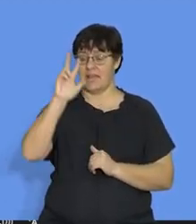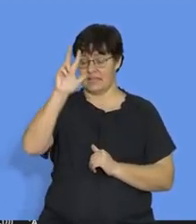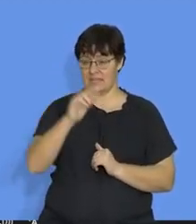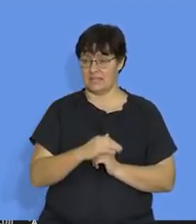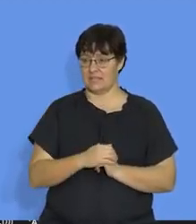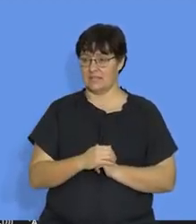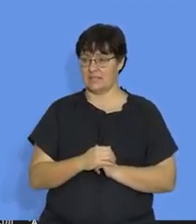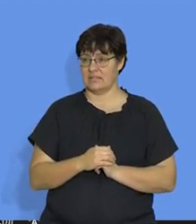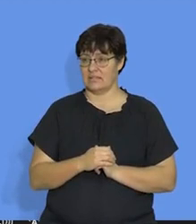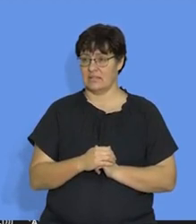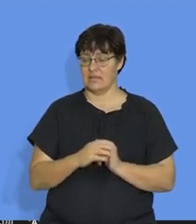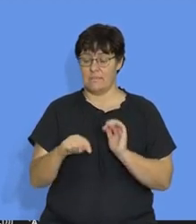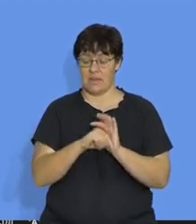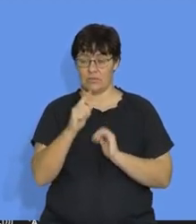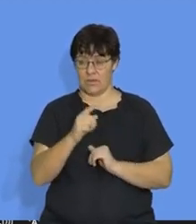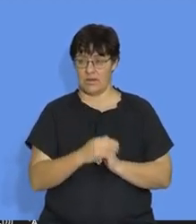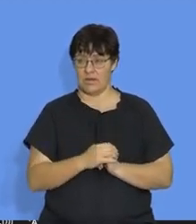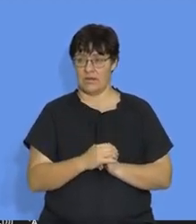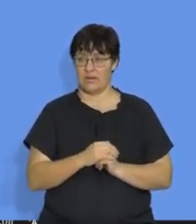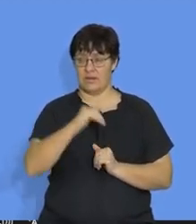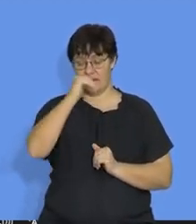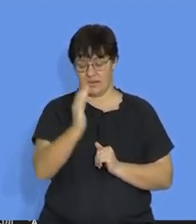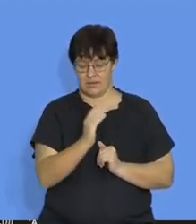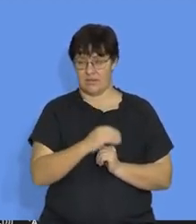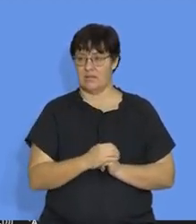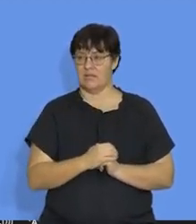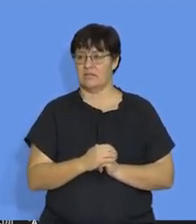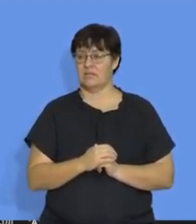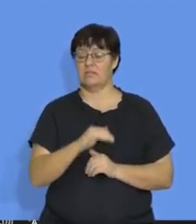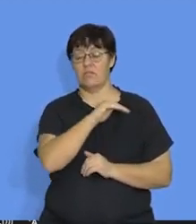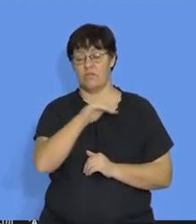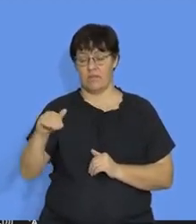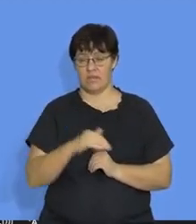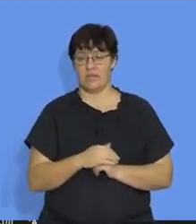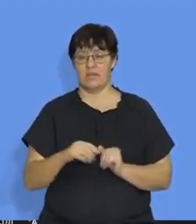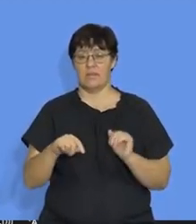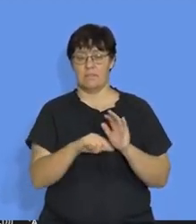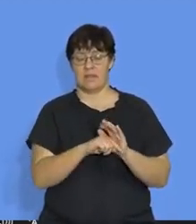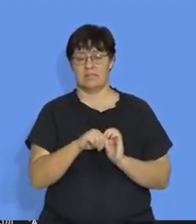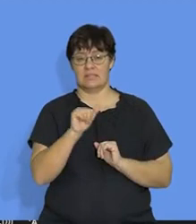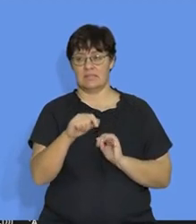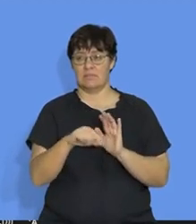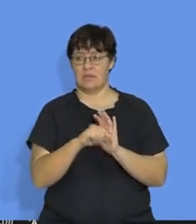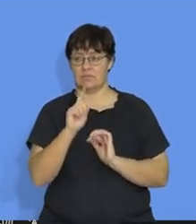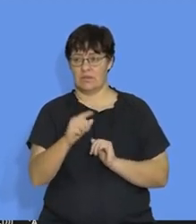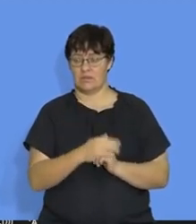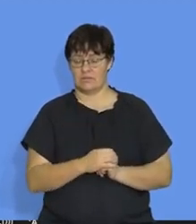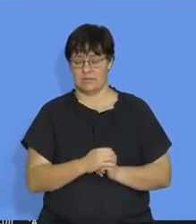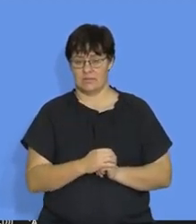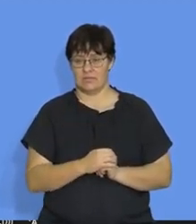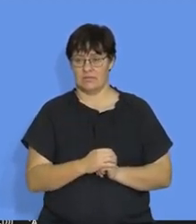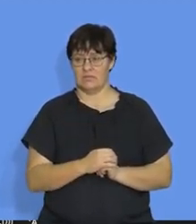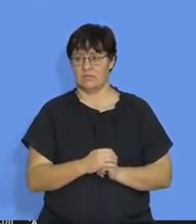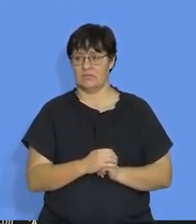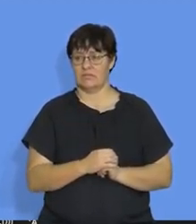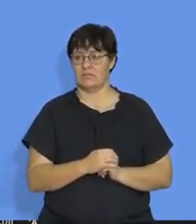8 minus 1, and this is all over minus 6 minus 1. So the sum